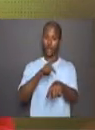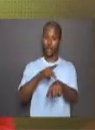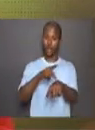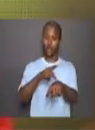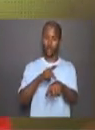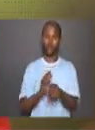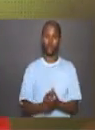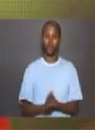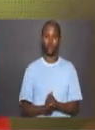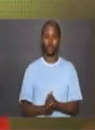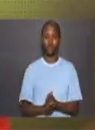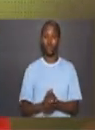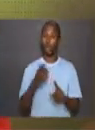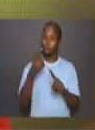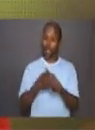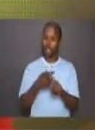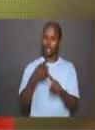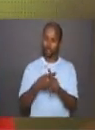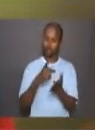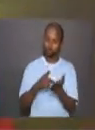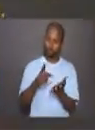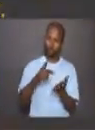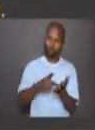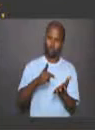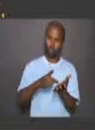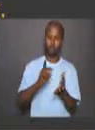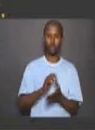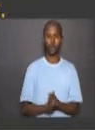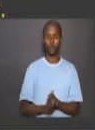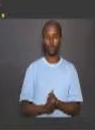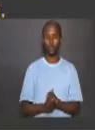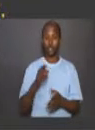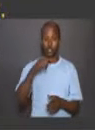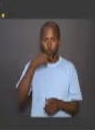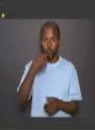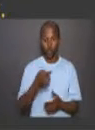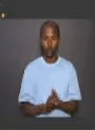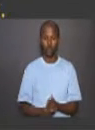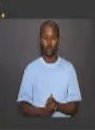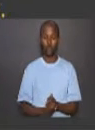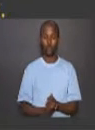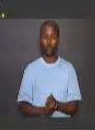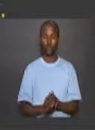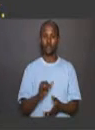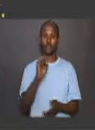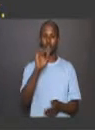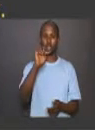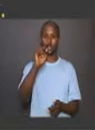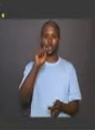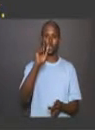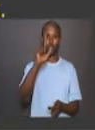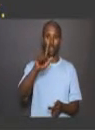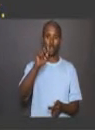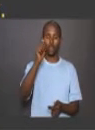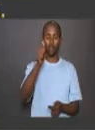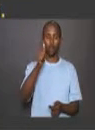are typically monthly payments. This is called an installment plan.